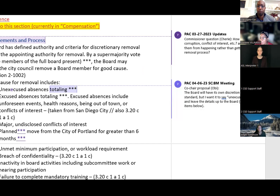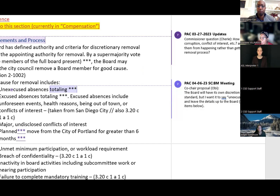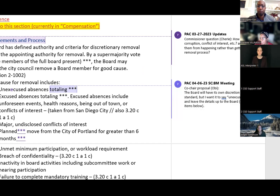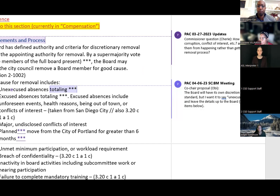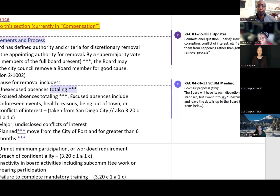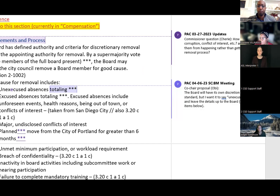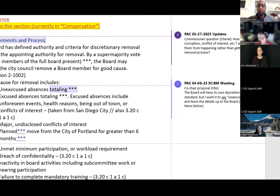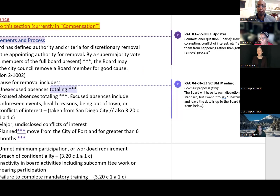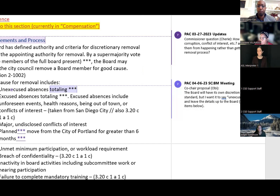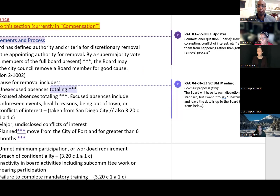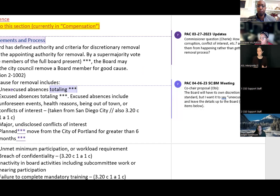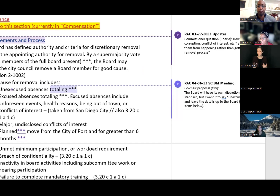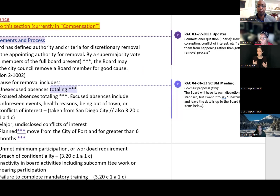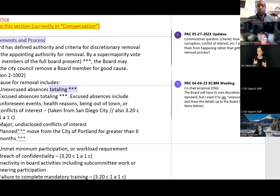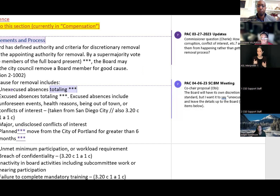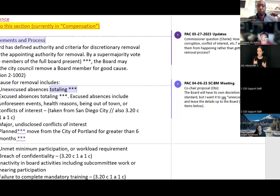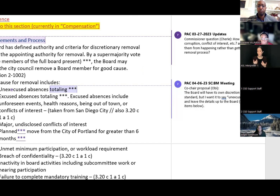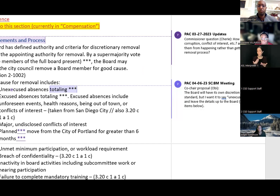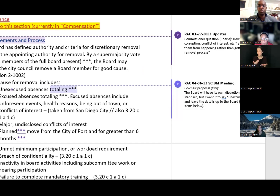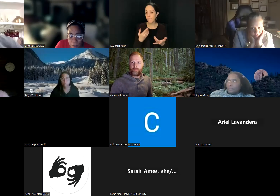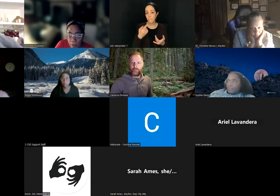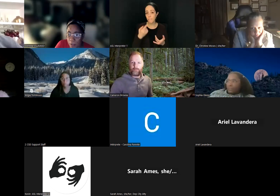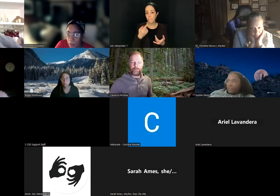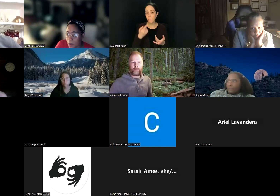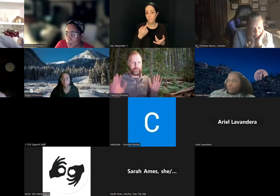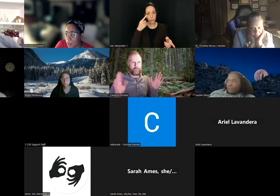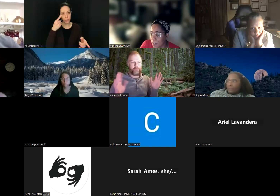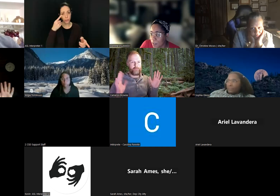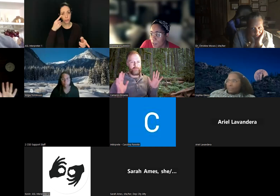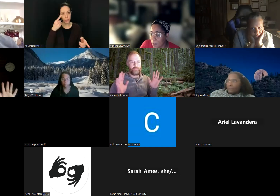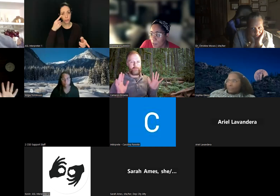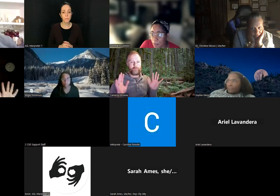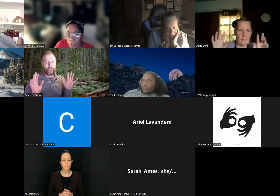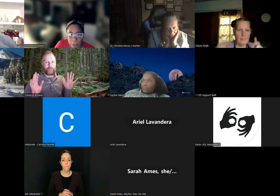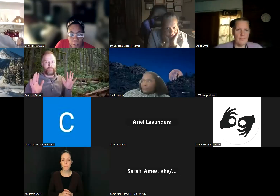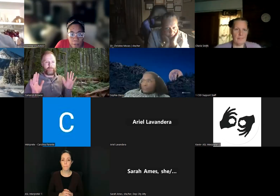Do we have a general agreement?